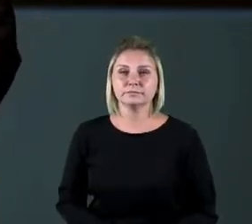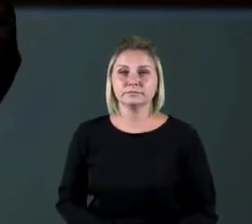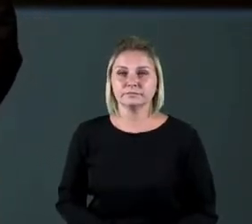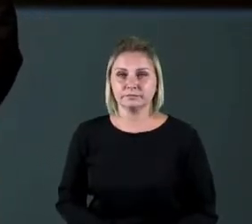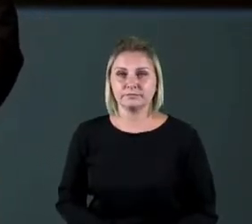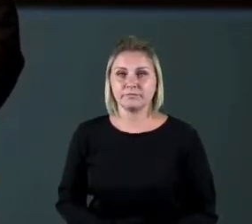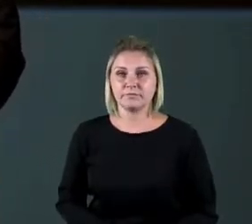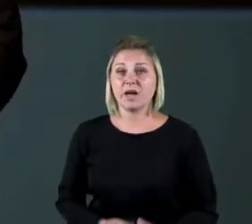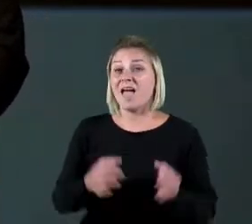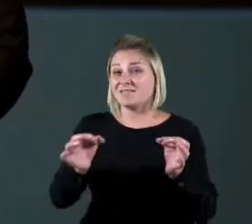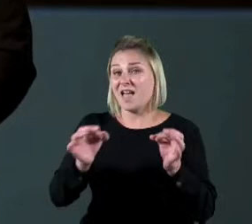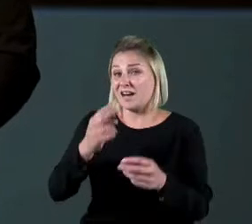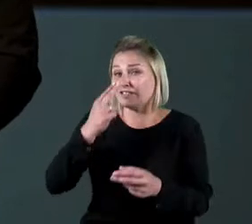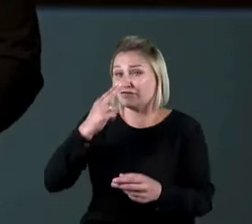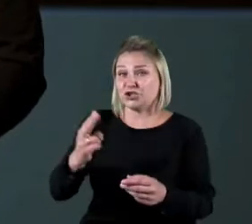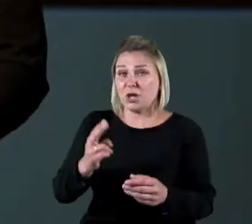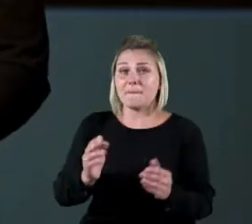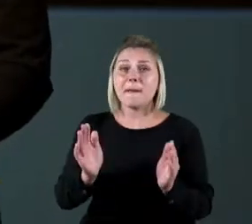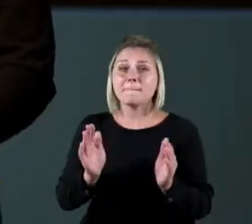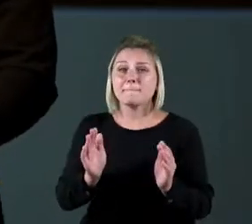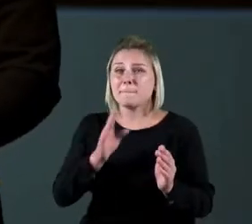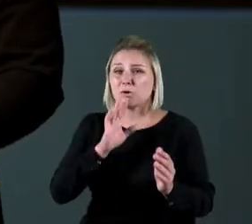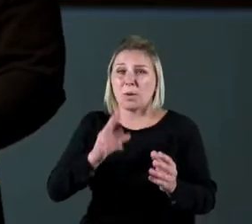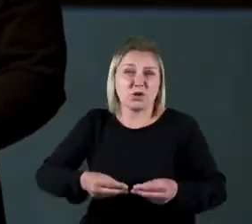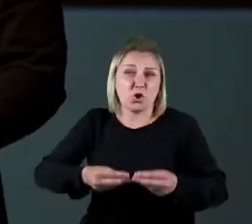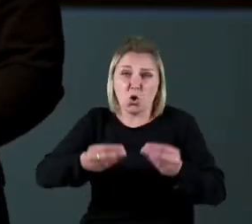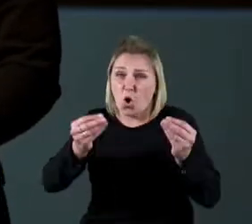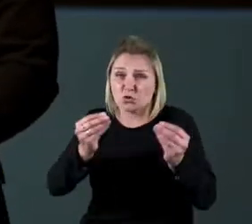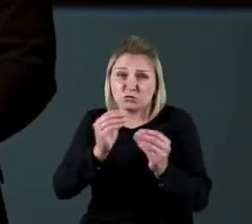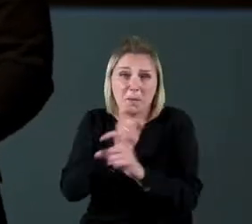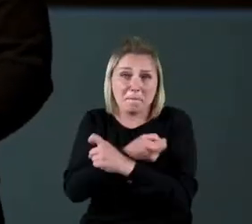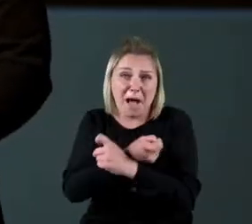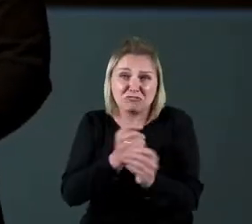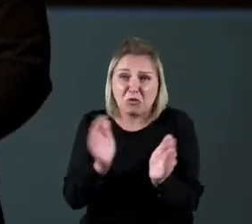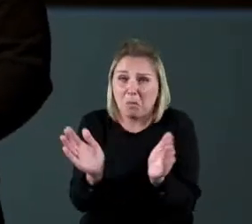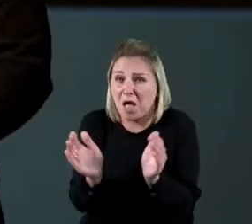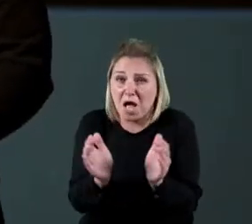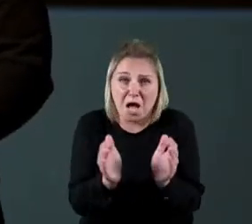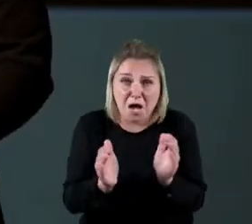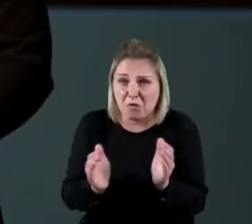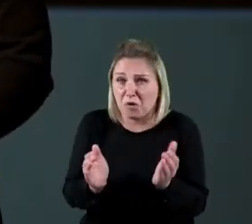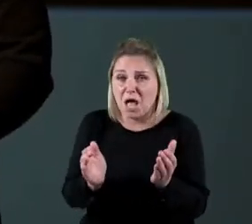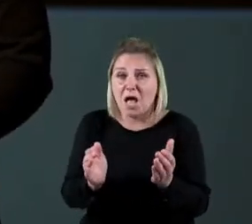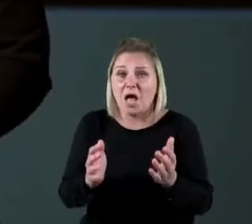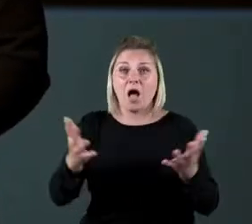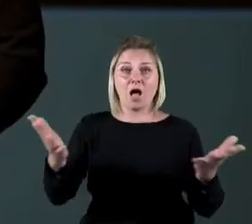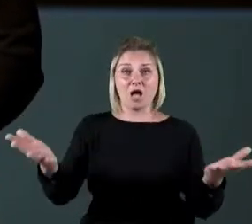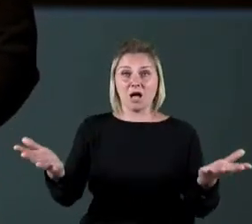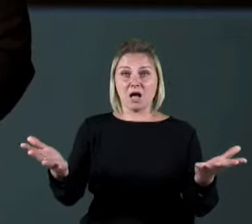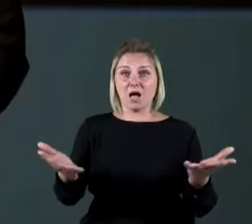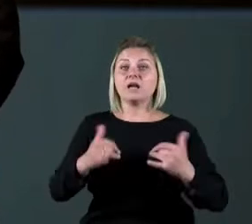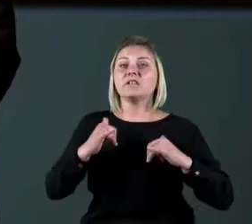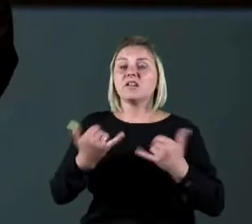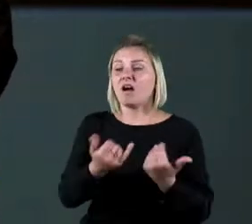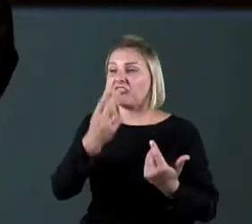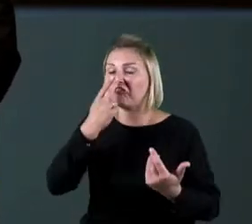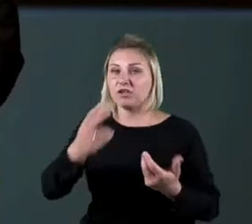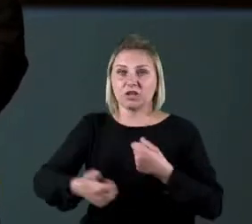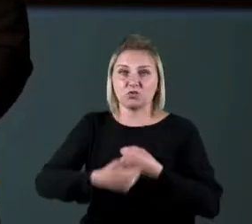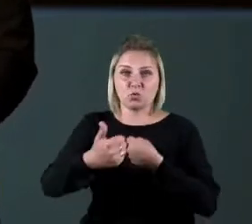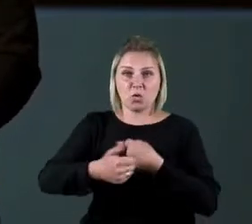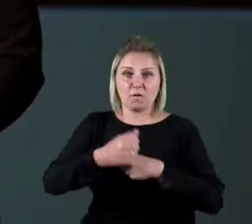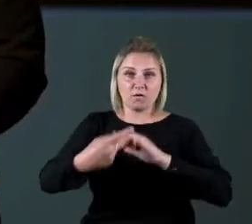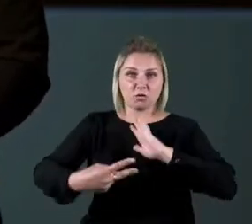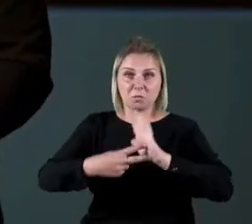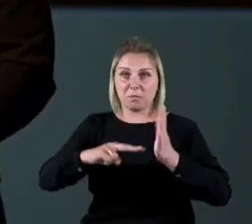has pushed classic planning instruments into disuse. Better envisioning of urban development futures